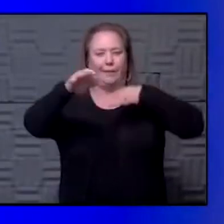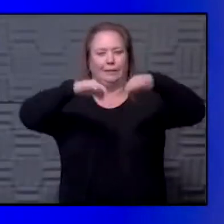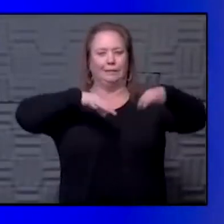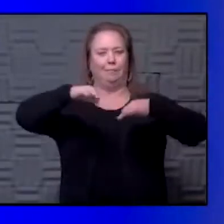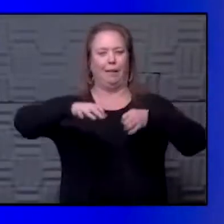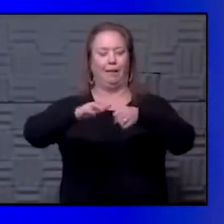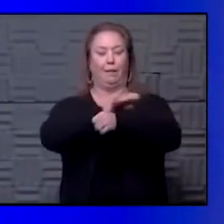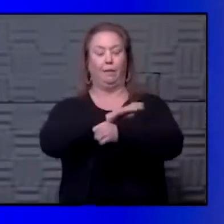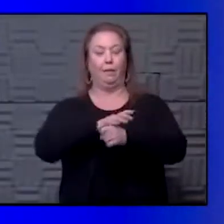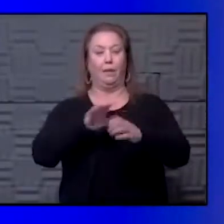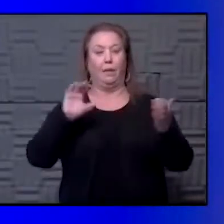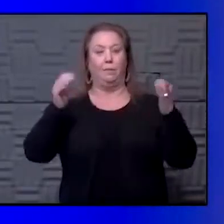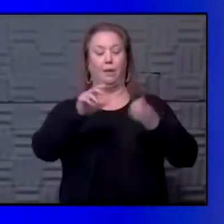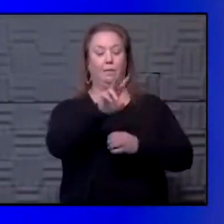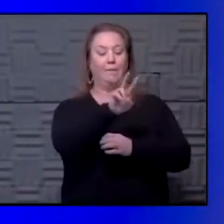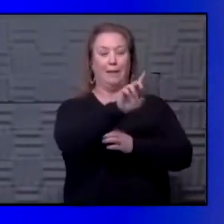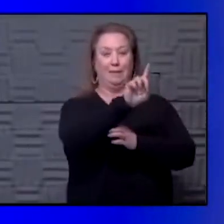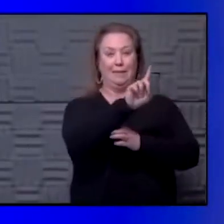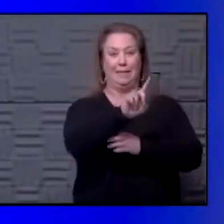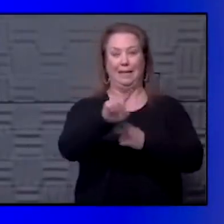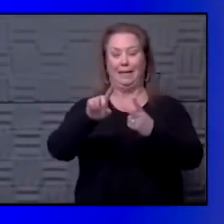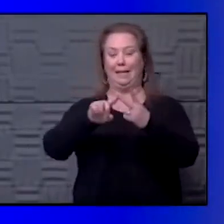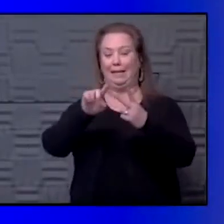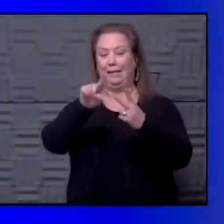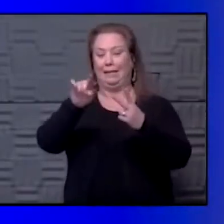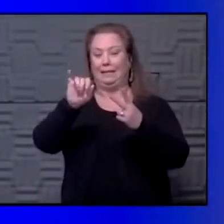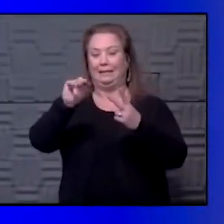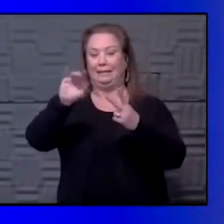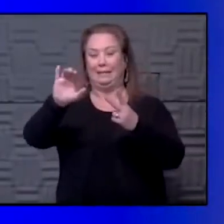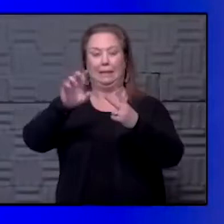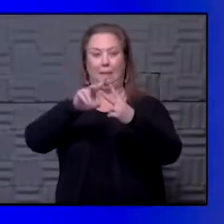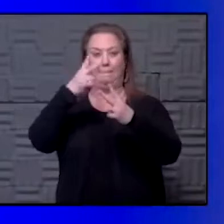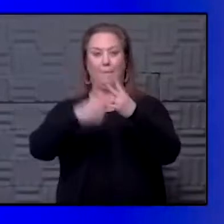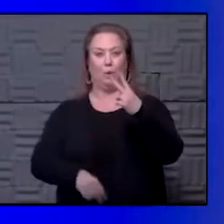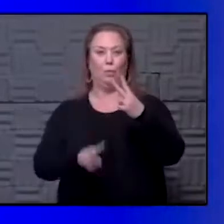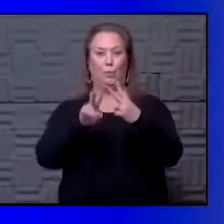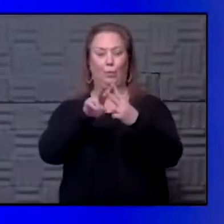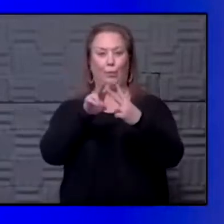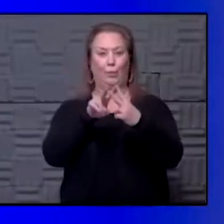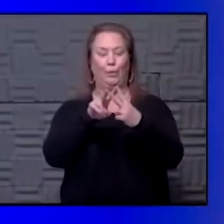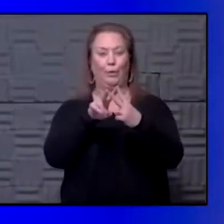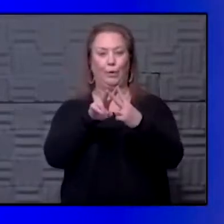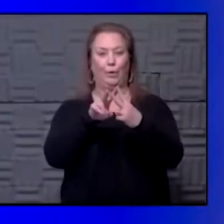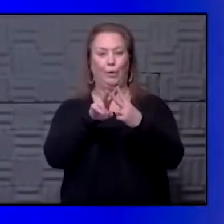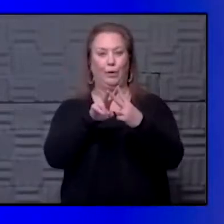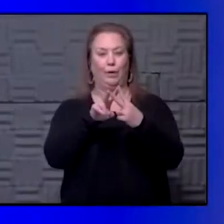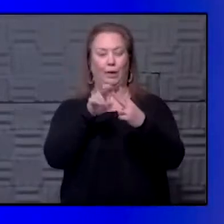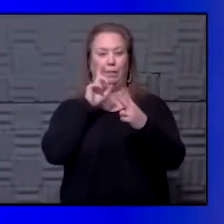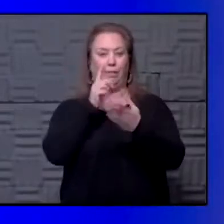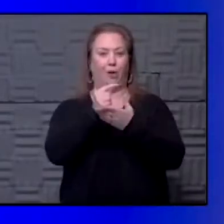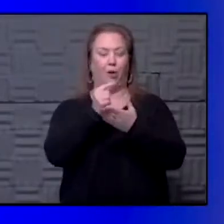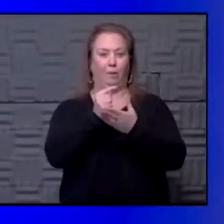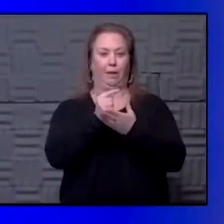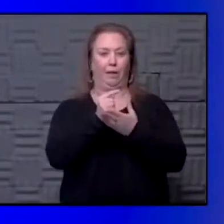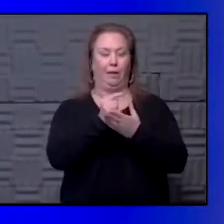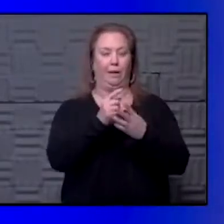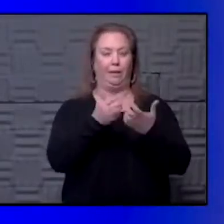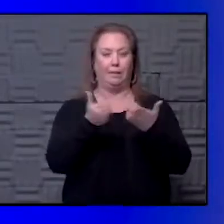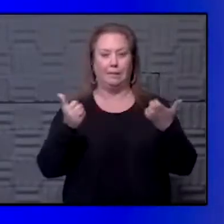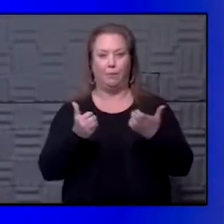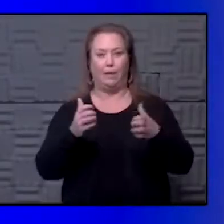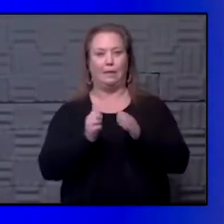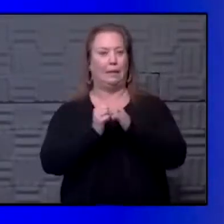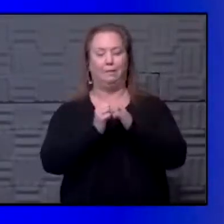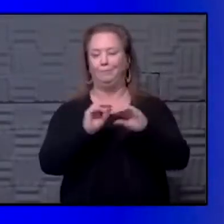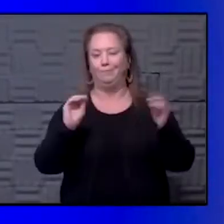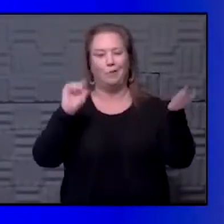They looked at both vitamin D and zinc in combination in monotherapy with just vitamin D alone and zinc, and it